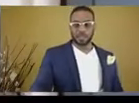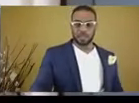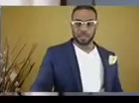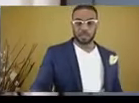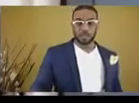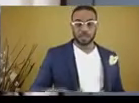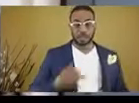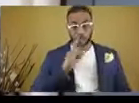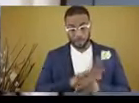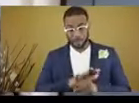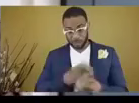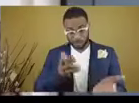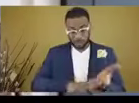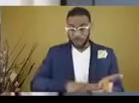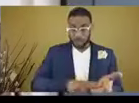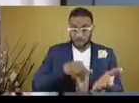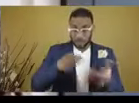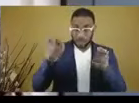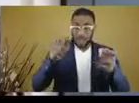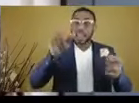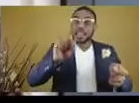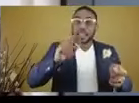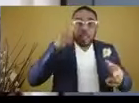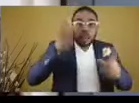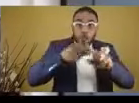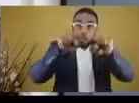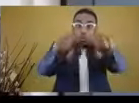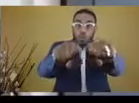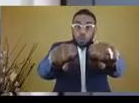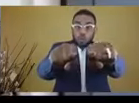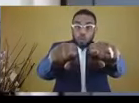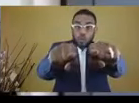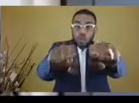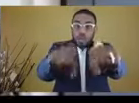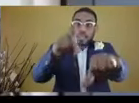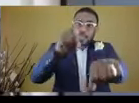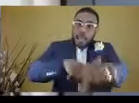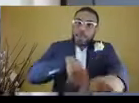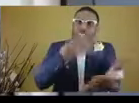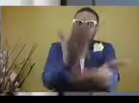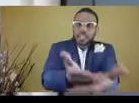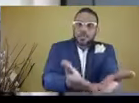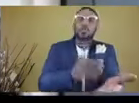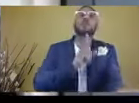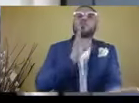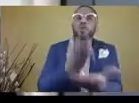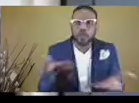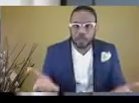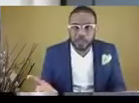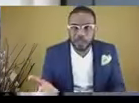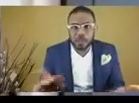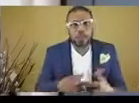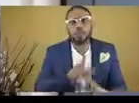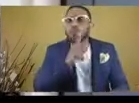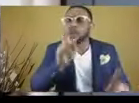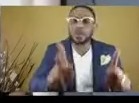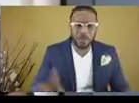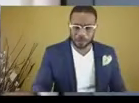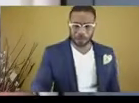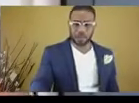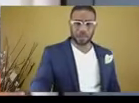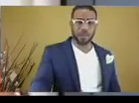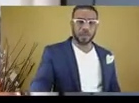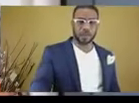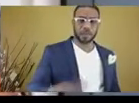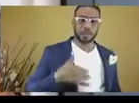pledge. This administration needs to hear from you that it's time to deliver real things to real people. So please